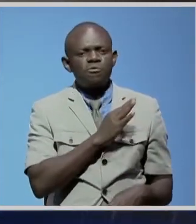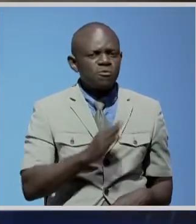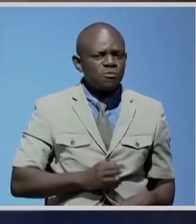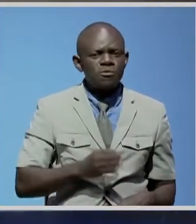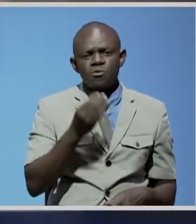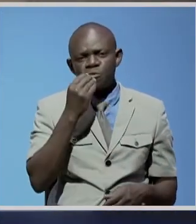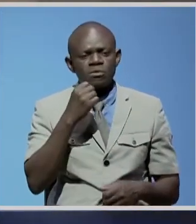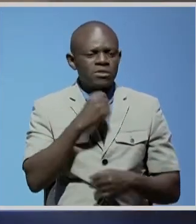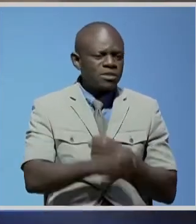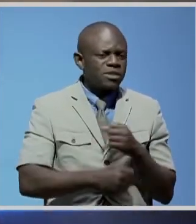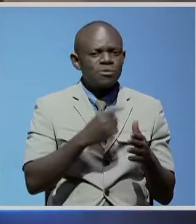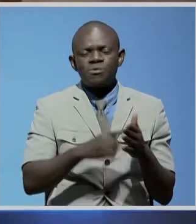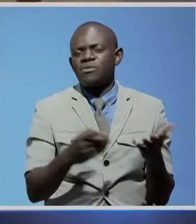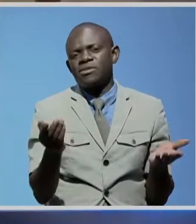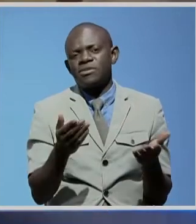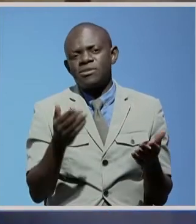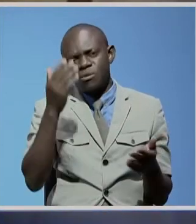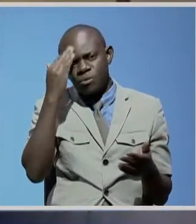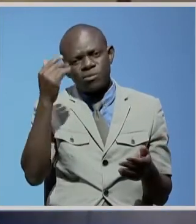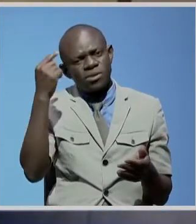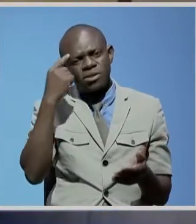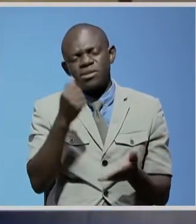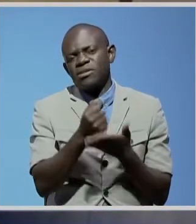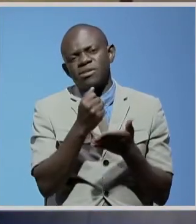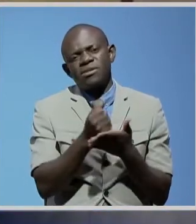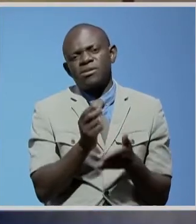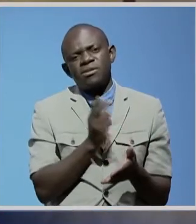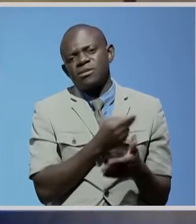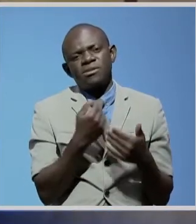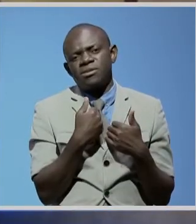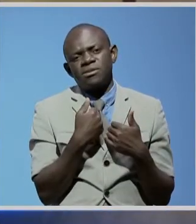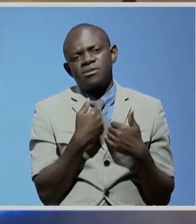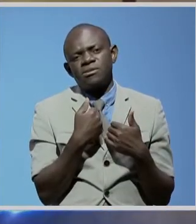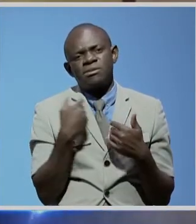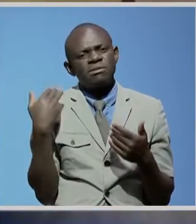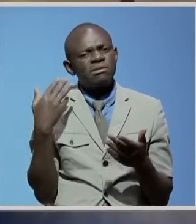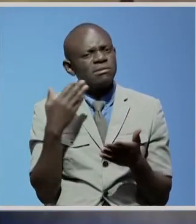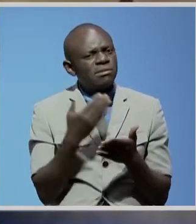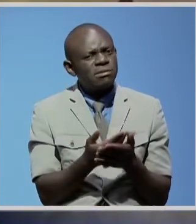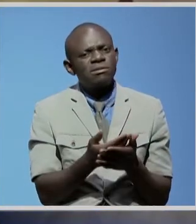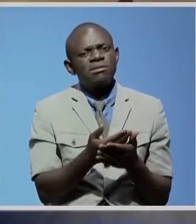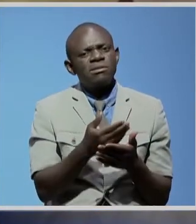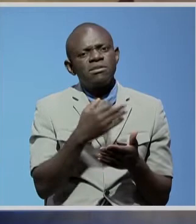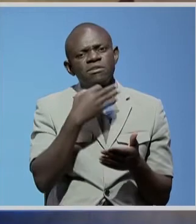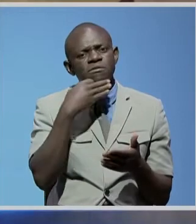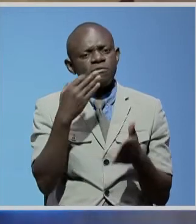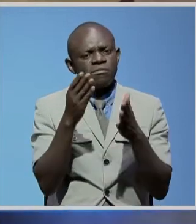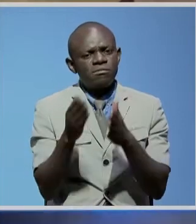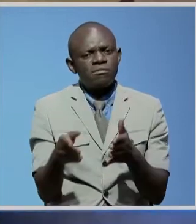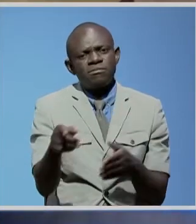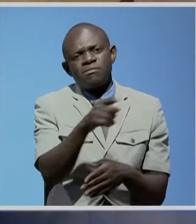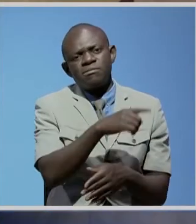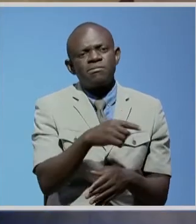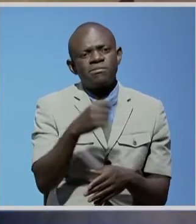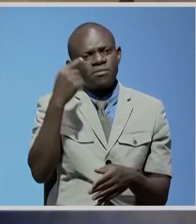or a many bomber of Pelegama, Fatales, my Takari, or Togara Pomuyo. We are about Vazin, Avuti, Tipito Randa.